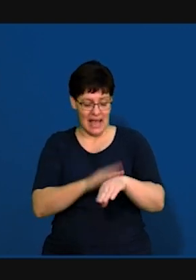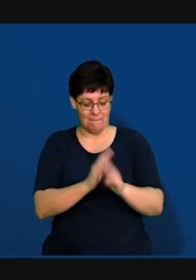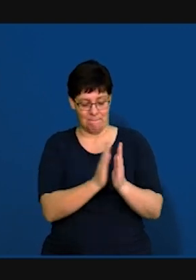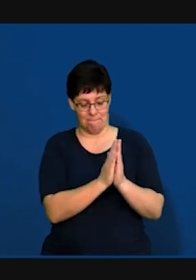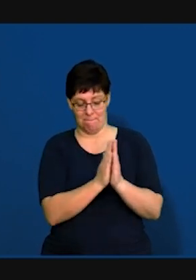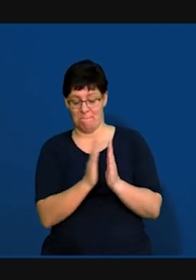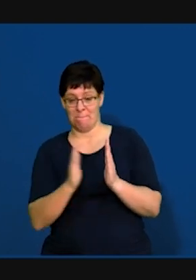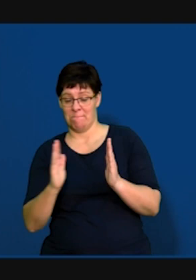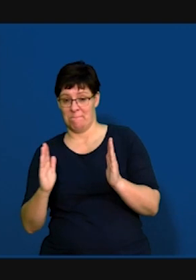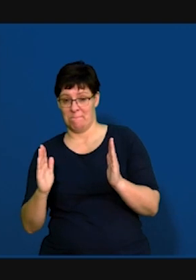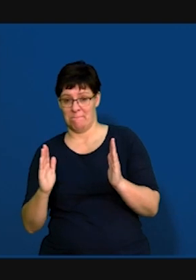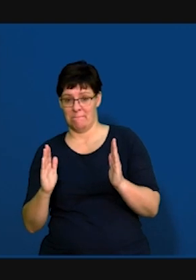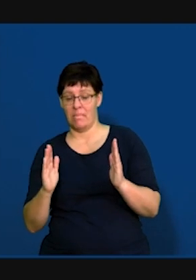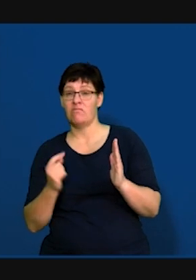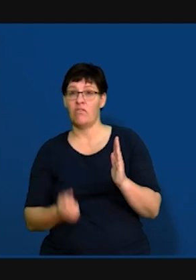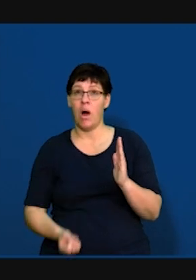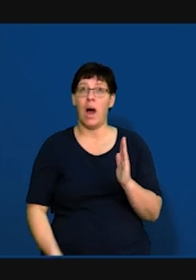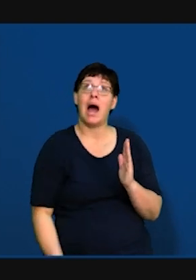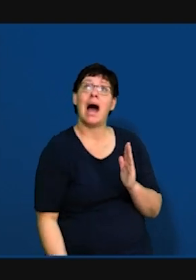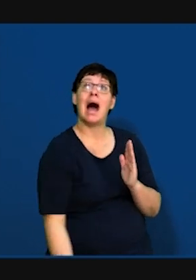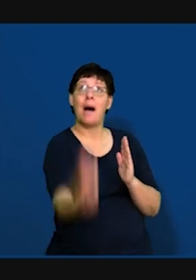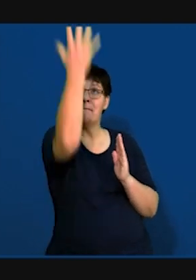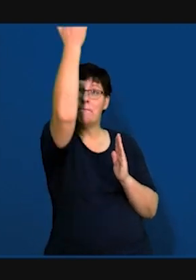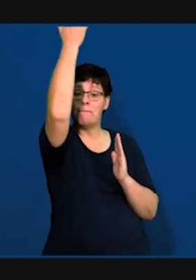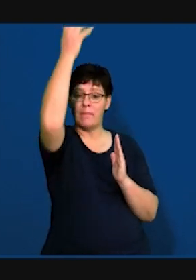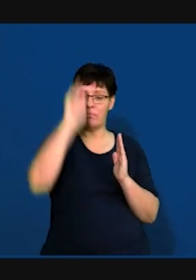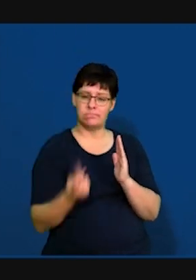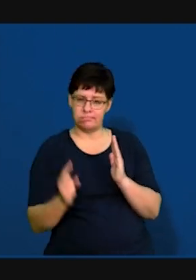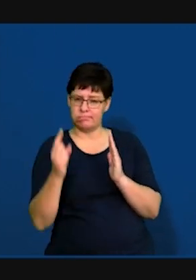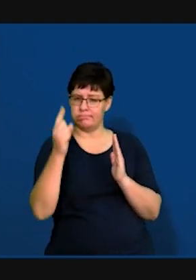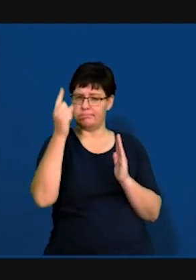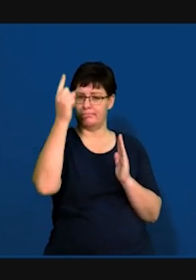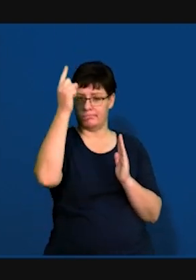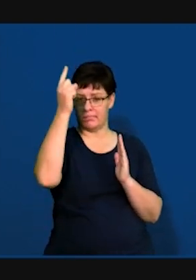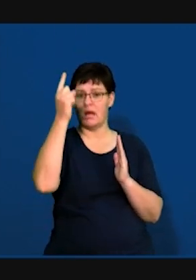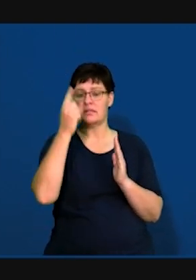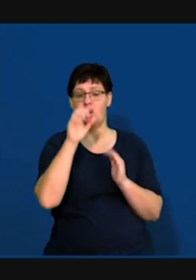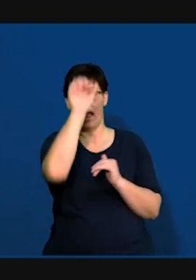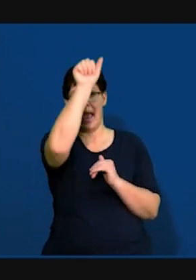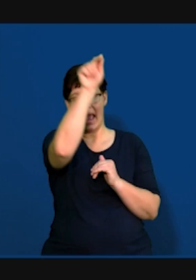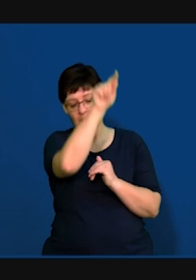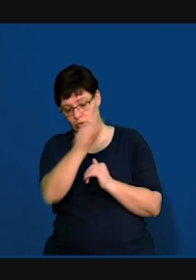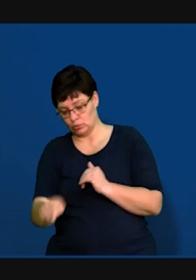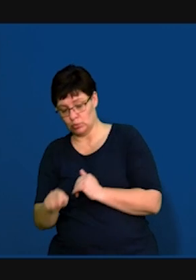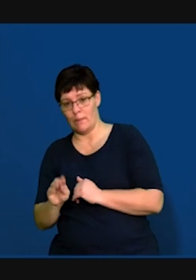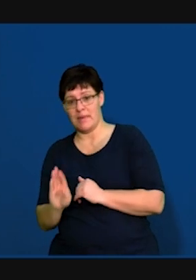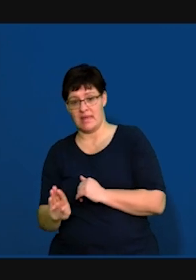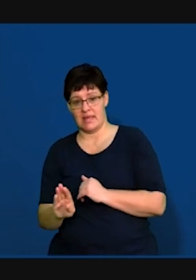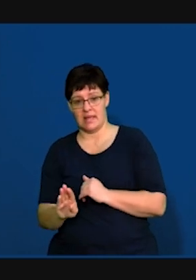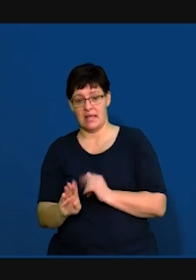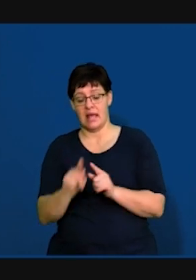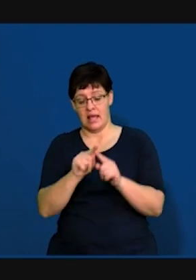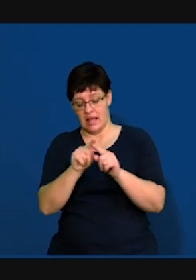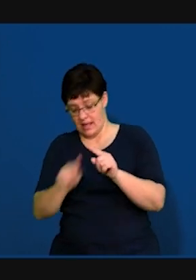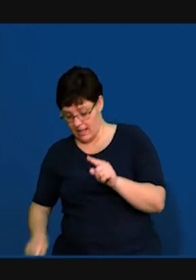took for the upward motion. So the first part, if I say this is A to B, and then to position C